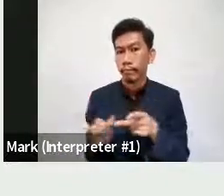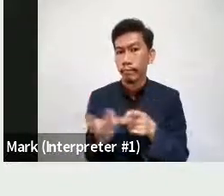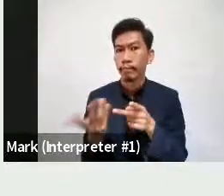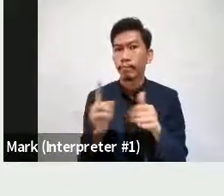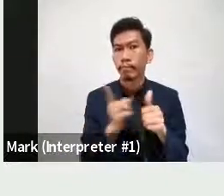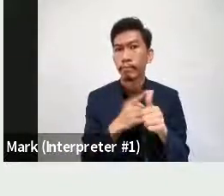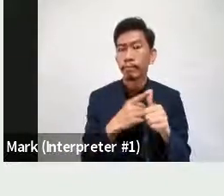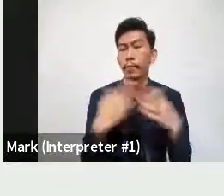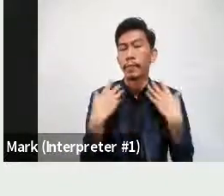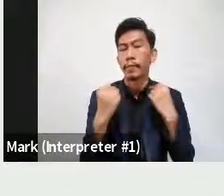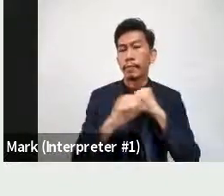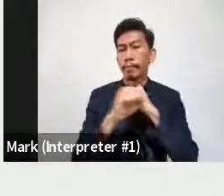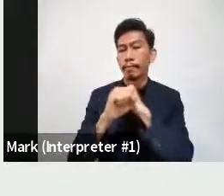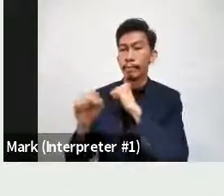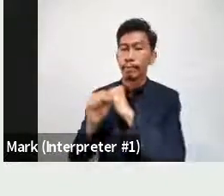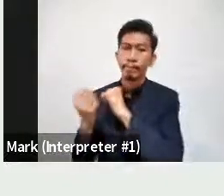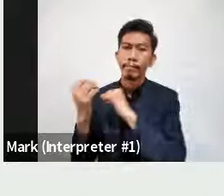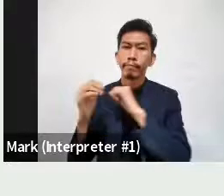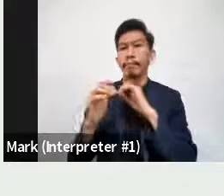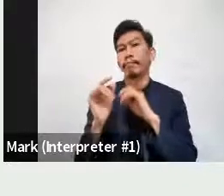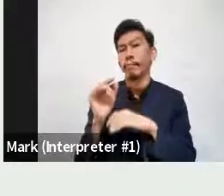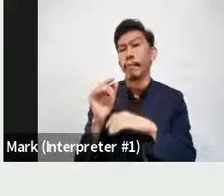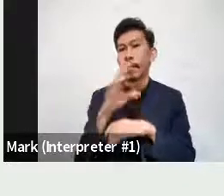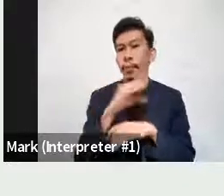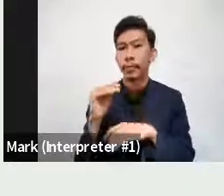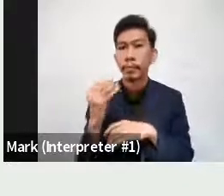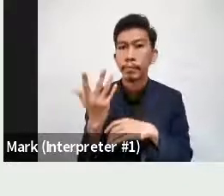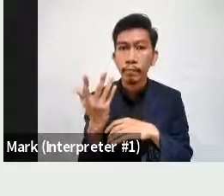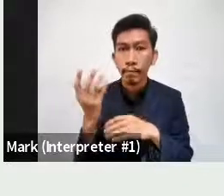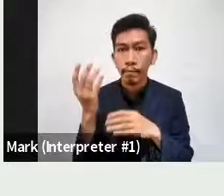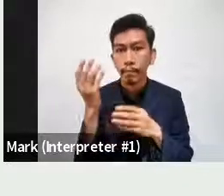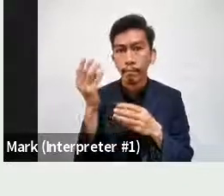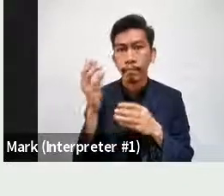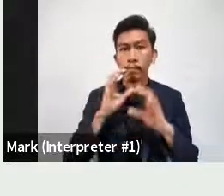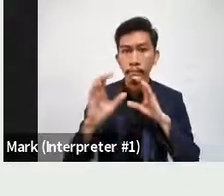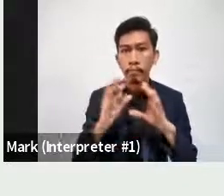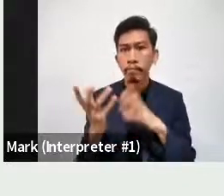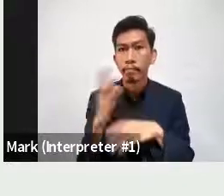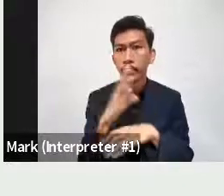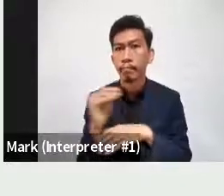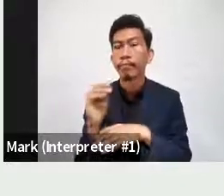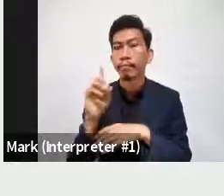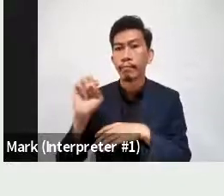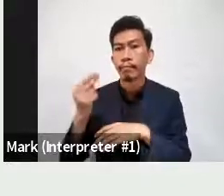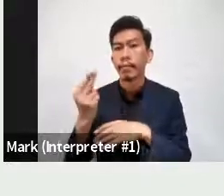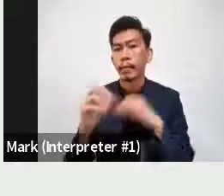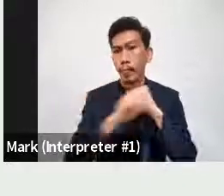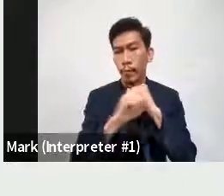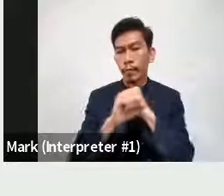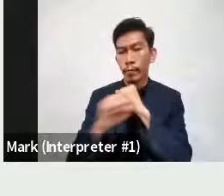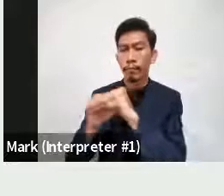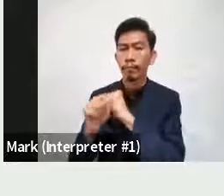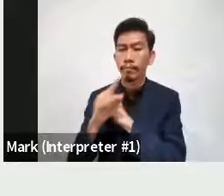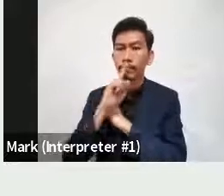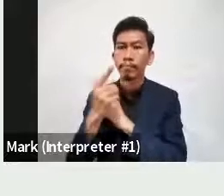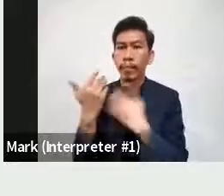promotion campaigns and communication, which is traditionally how DOH has done health promotion.